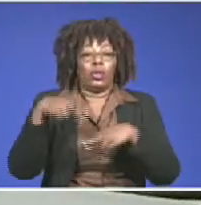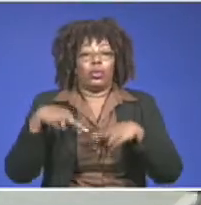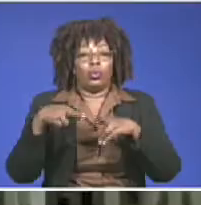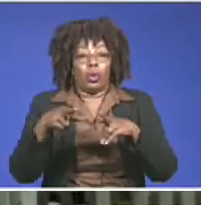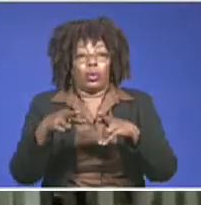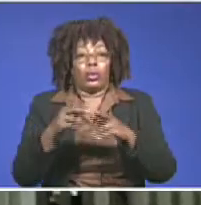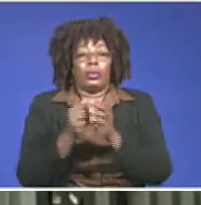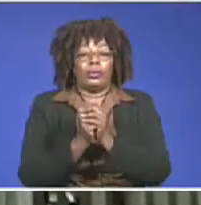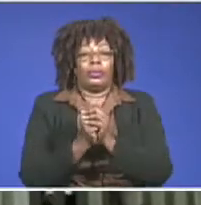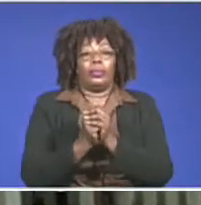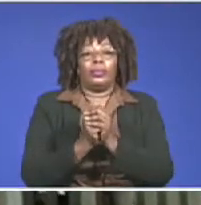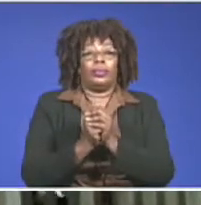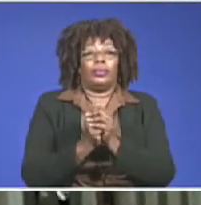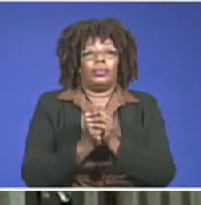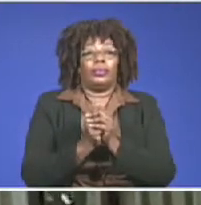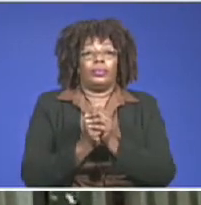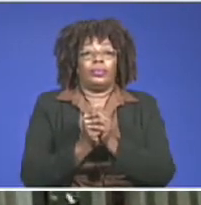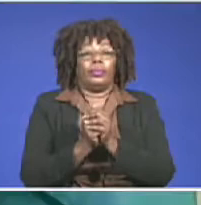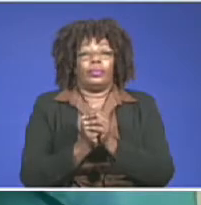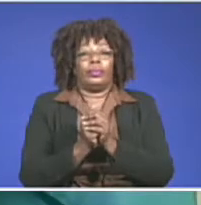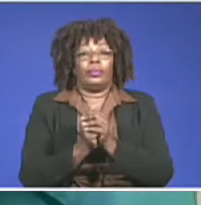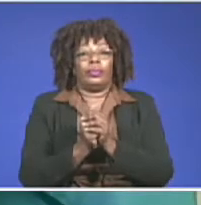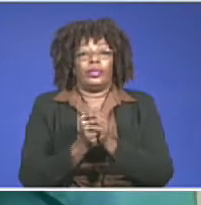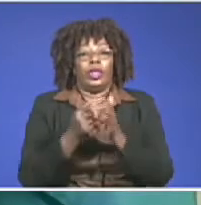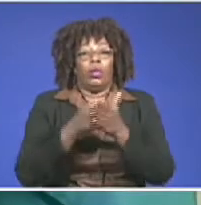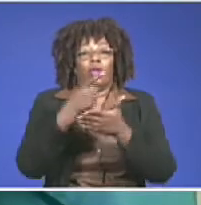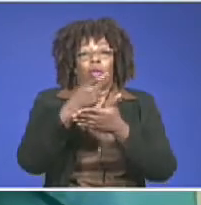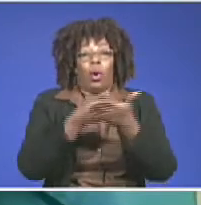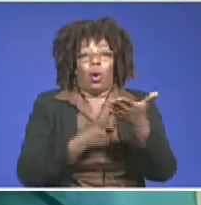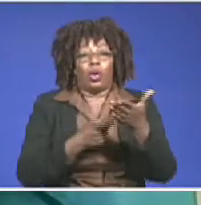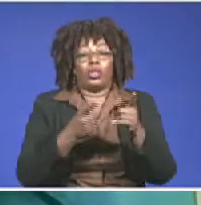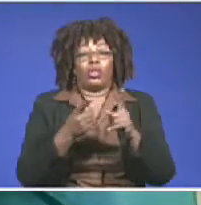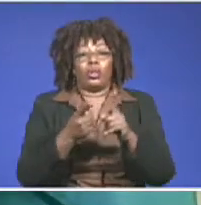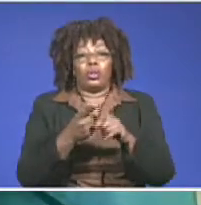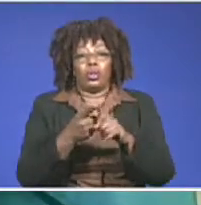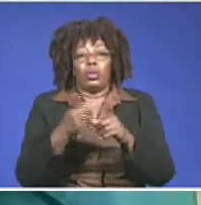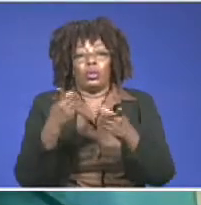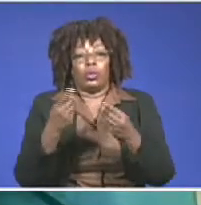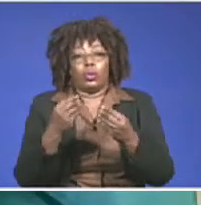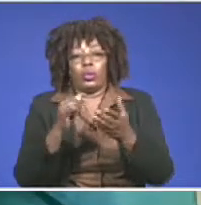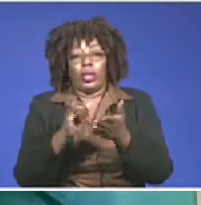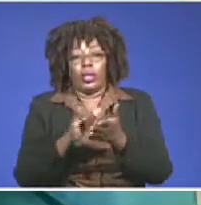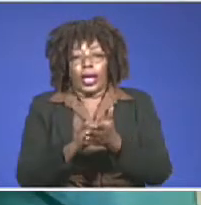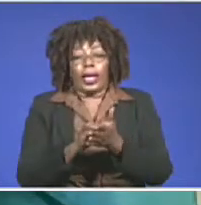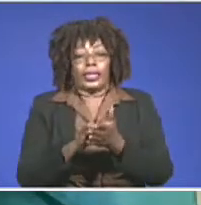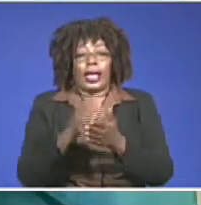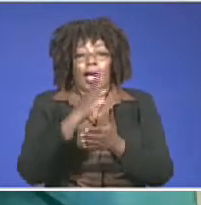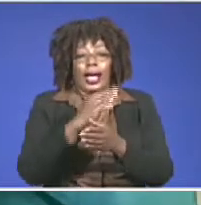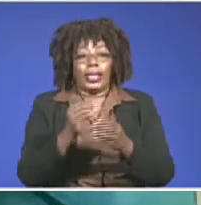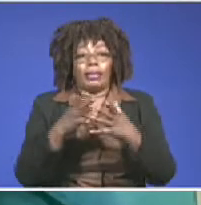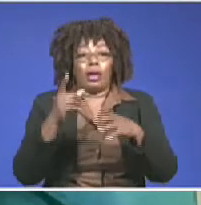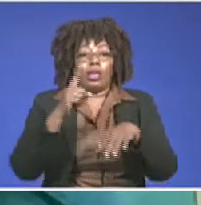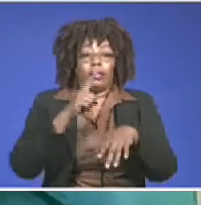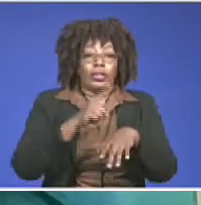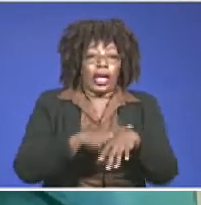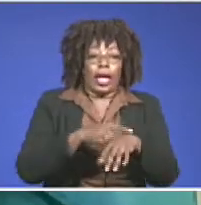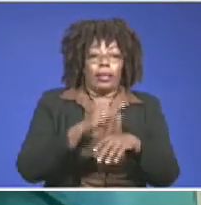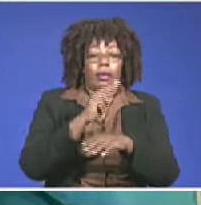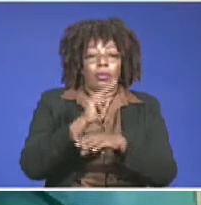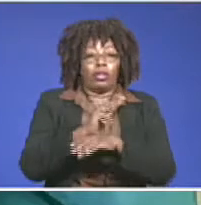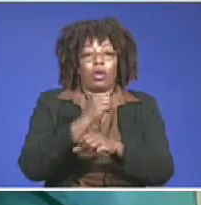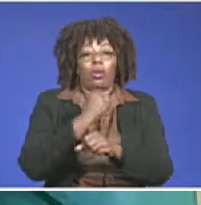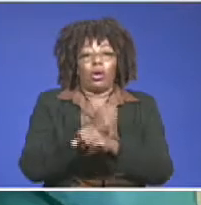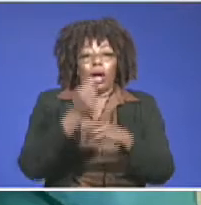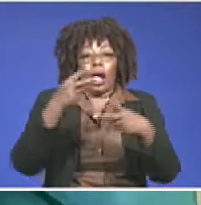briefing. What it will cost to do that, the amount of time, the Ministry of Works will have to go